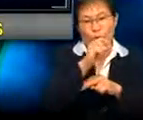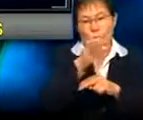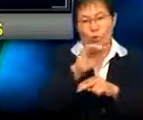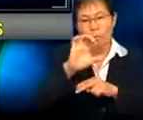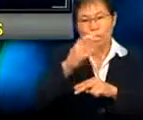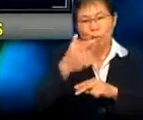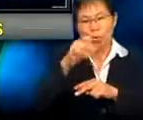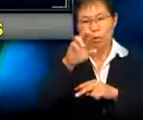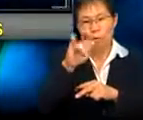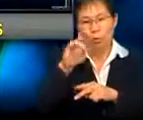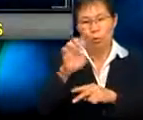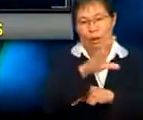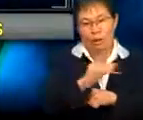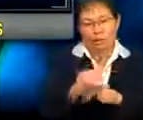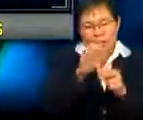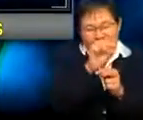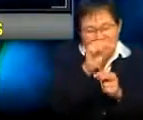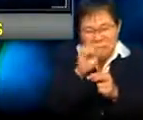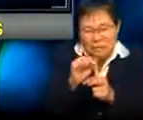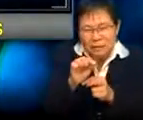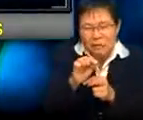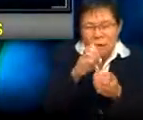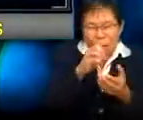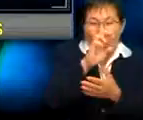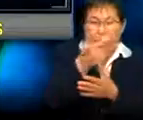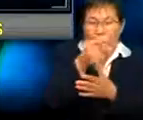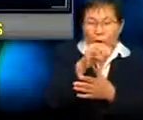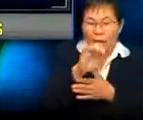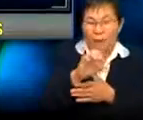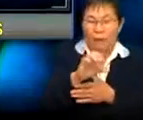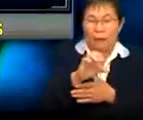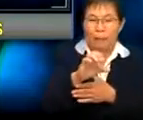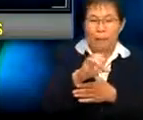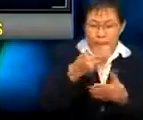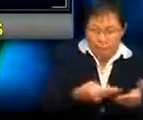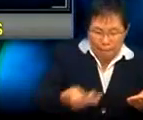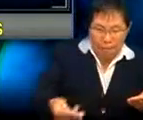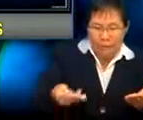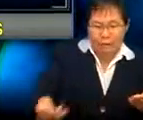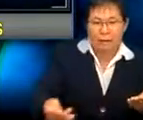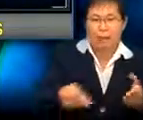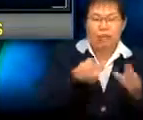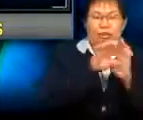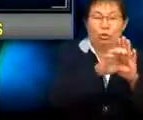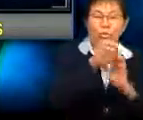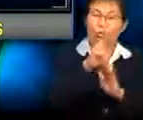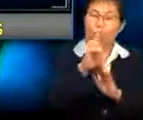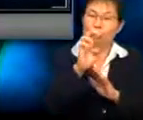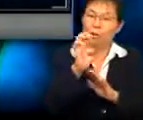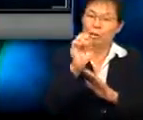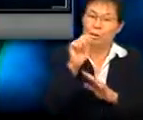sodium chloride and very small amounts of organic matter such as urea.